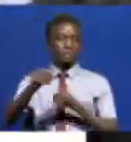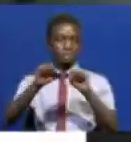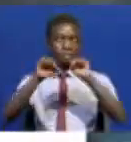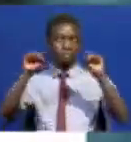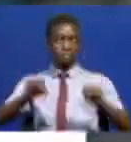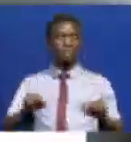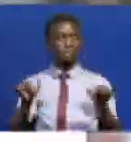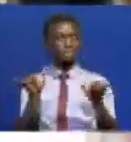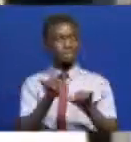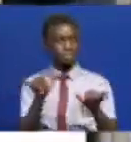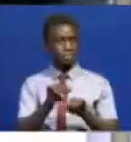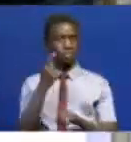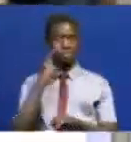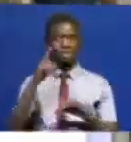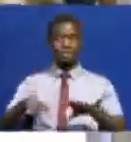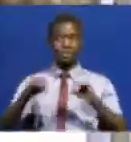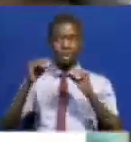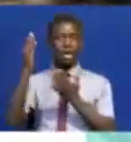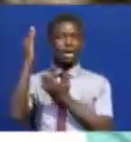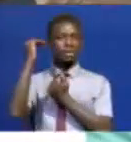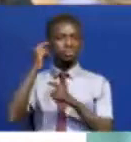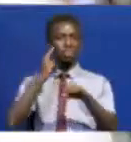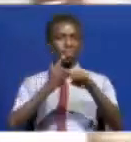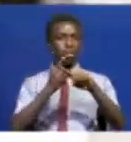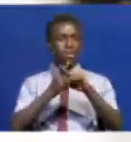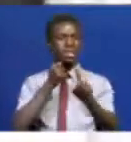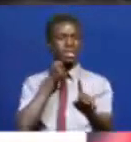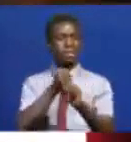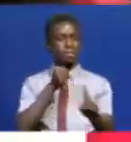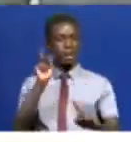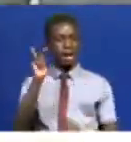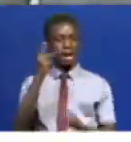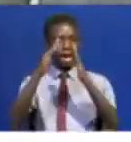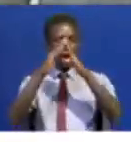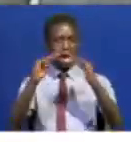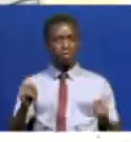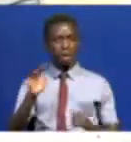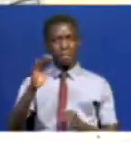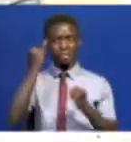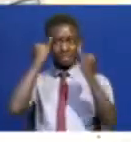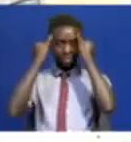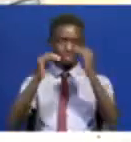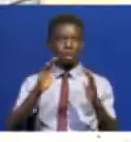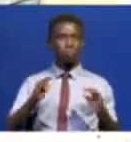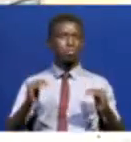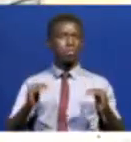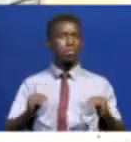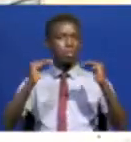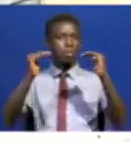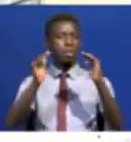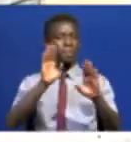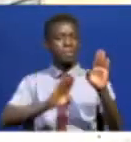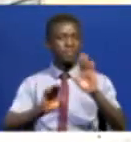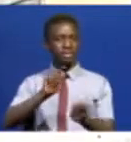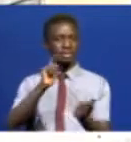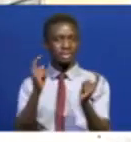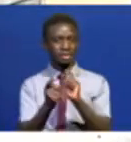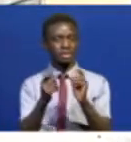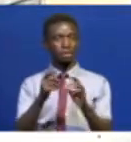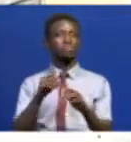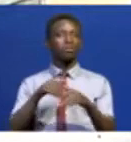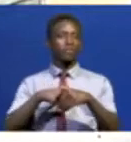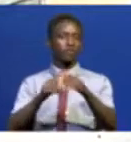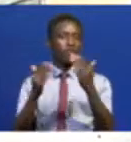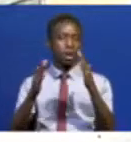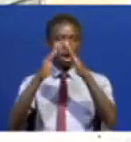Ultimately, these findings are expected to positively impact Kenya's housing uptake, promote behavior change with respect to housing finance,